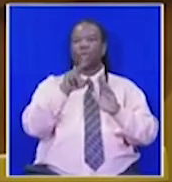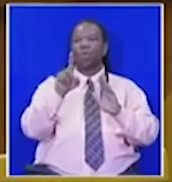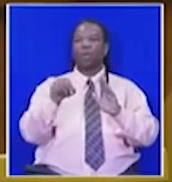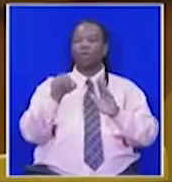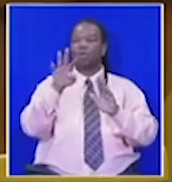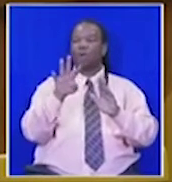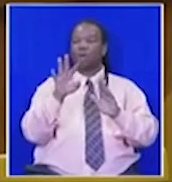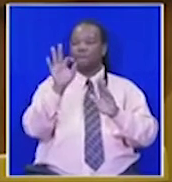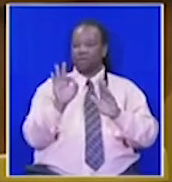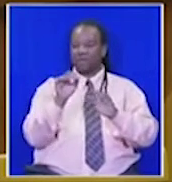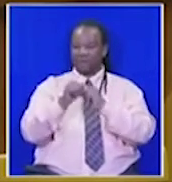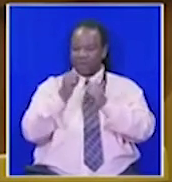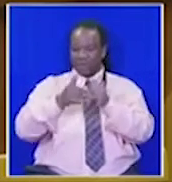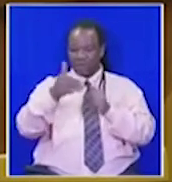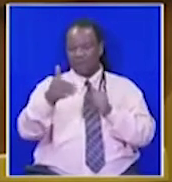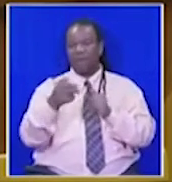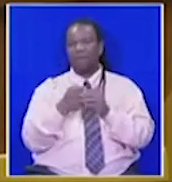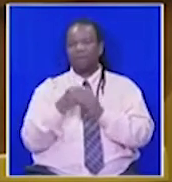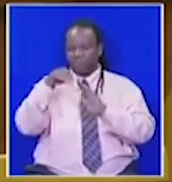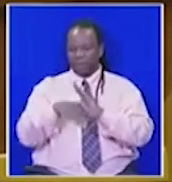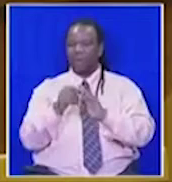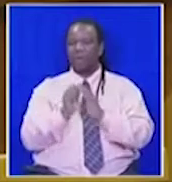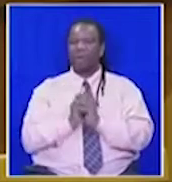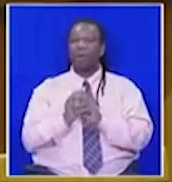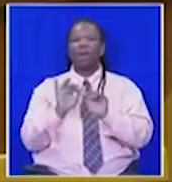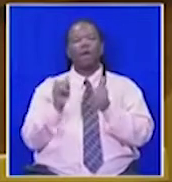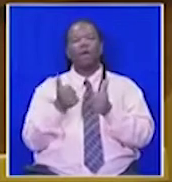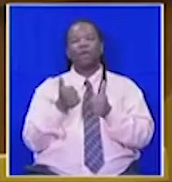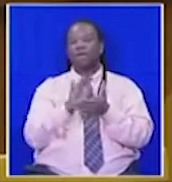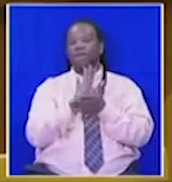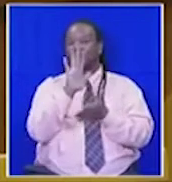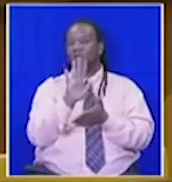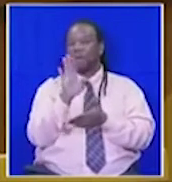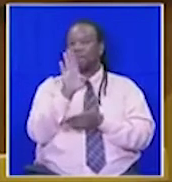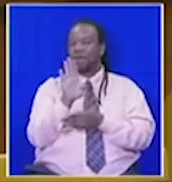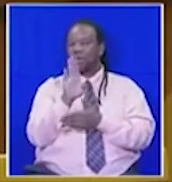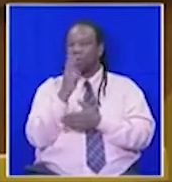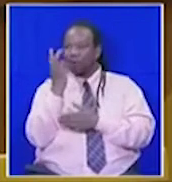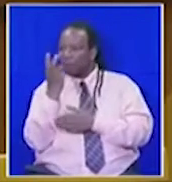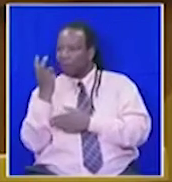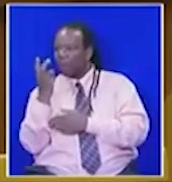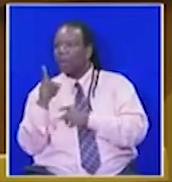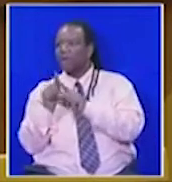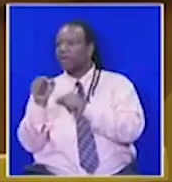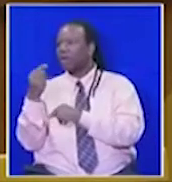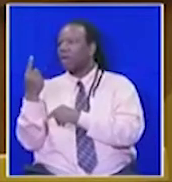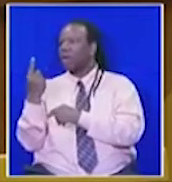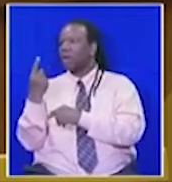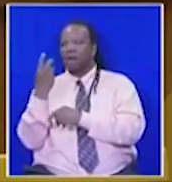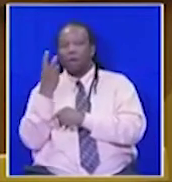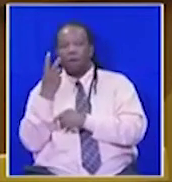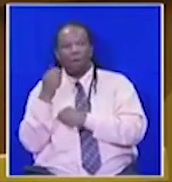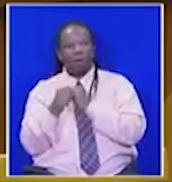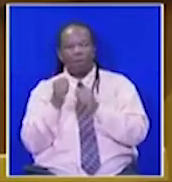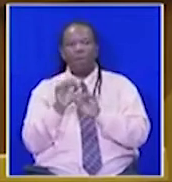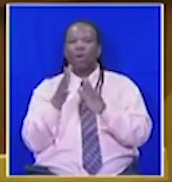year, which enables us to look for 15 billion rands in 2 of the outer years as well, to get to the point